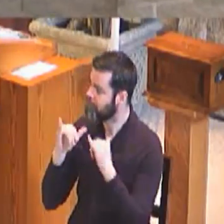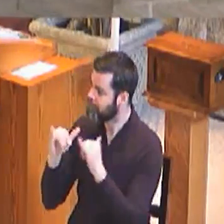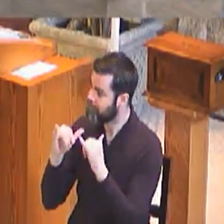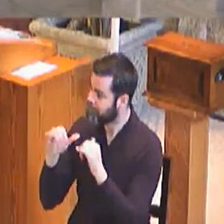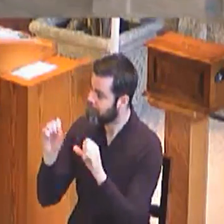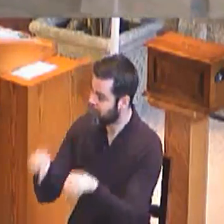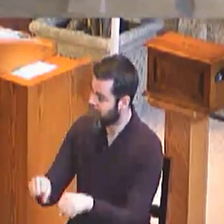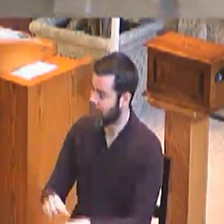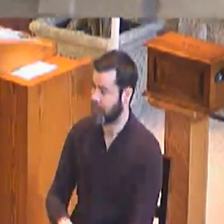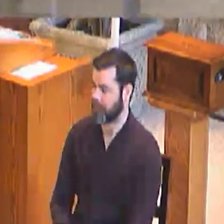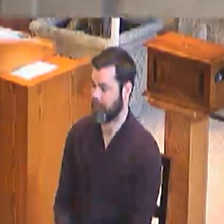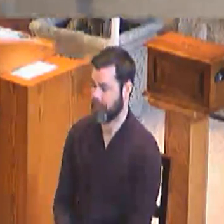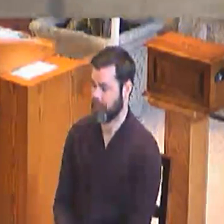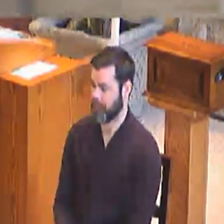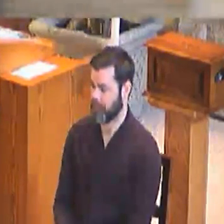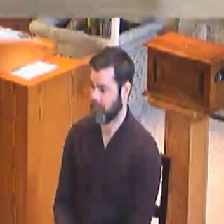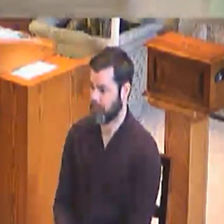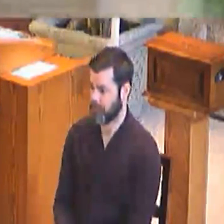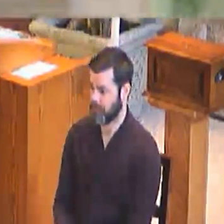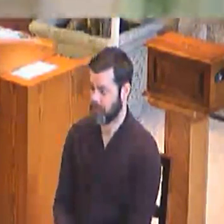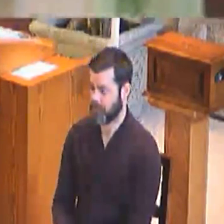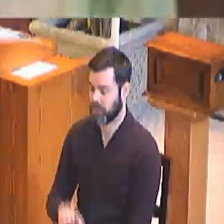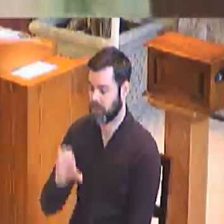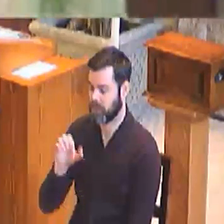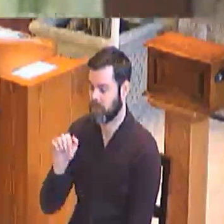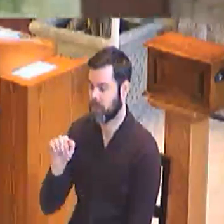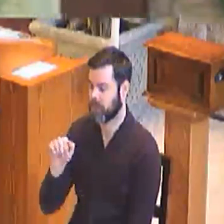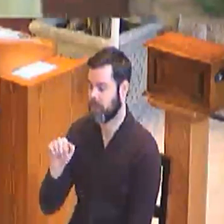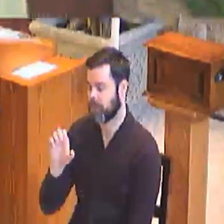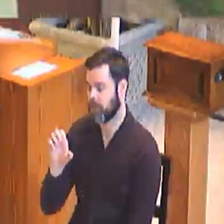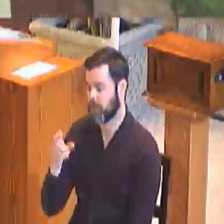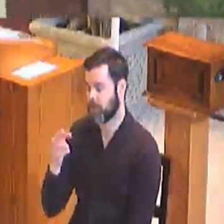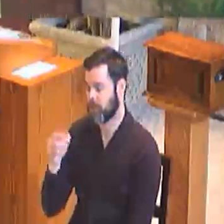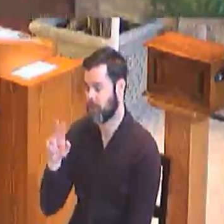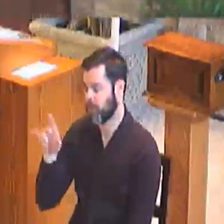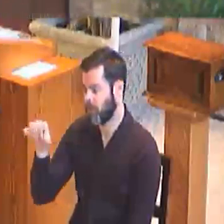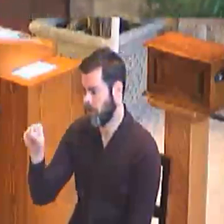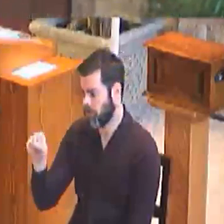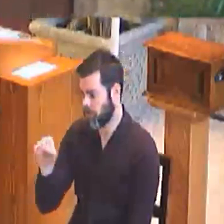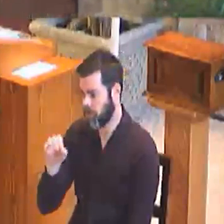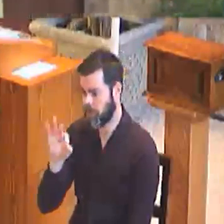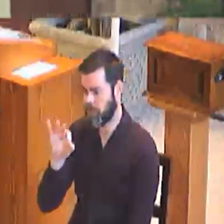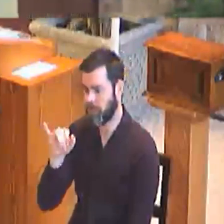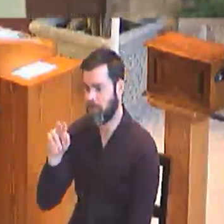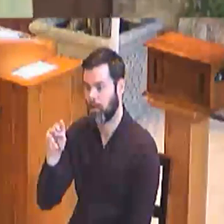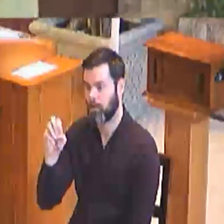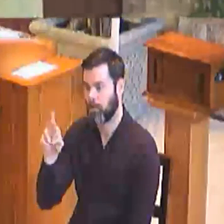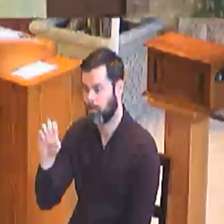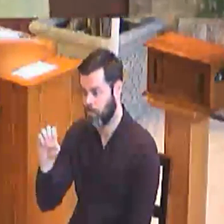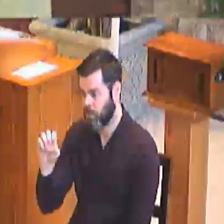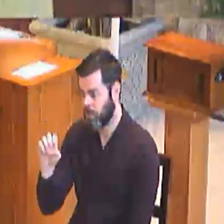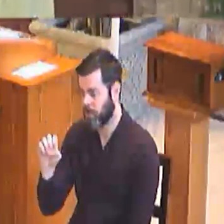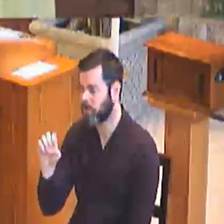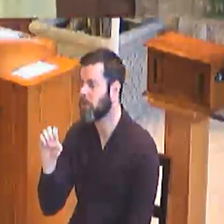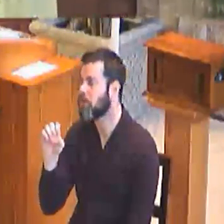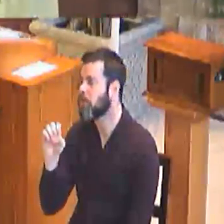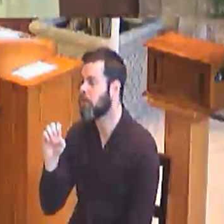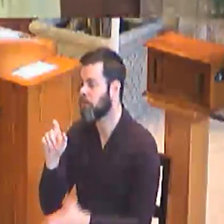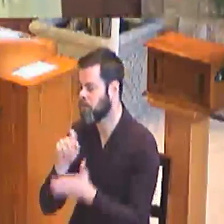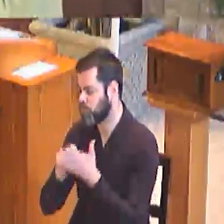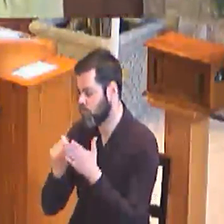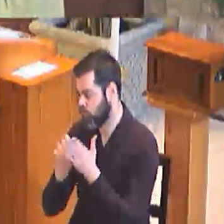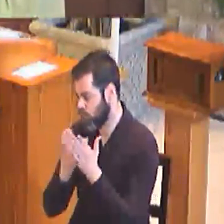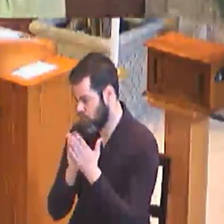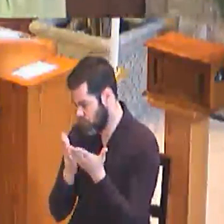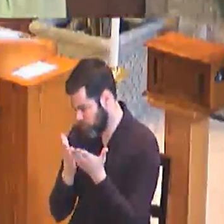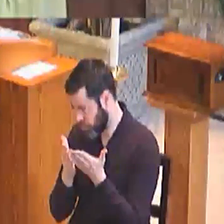Charles Fillmore, co-founder of our Unity Movement, in a book called Keep a True Lent, Mr. Fillmore writes